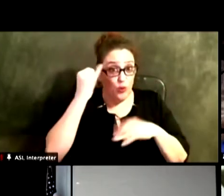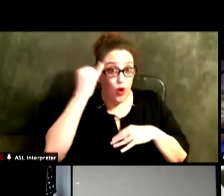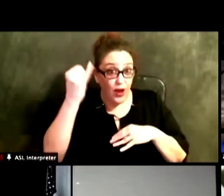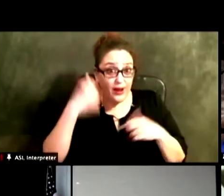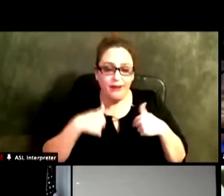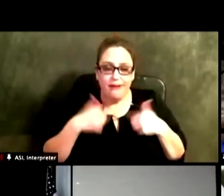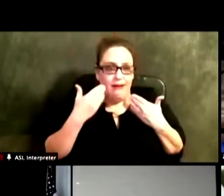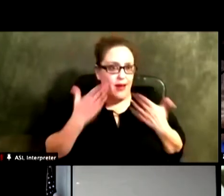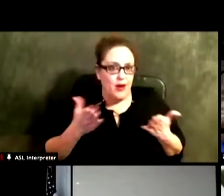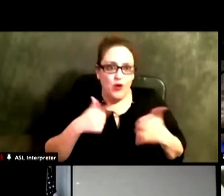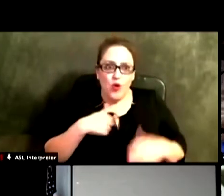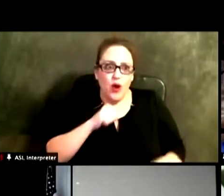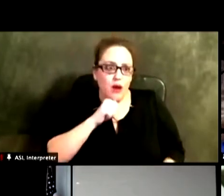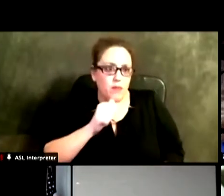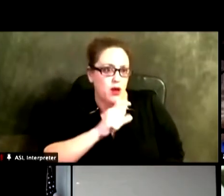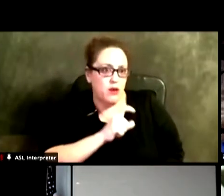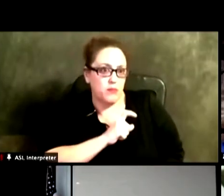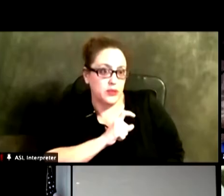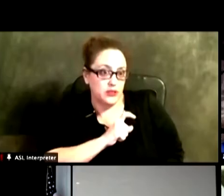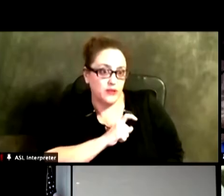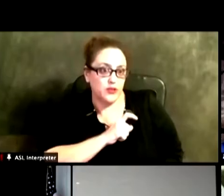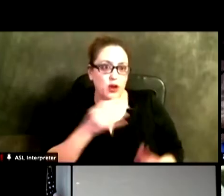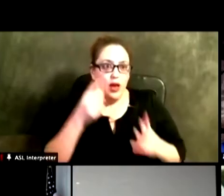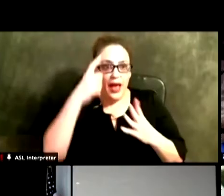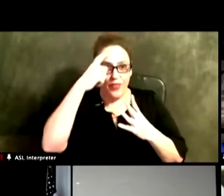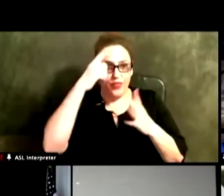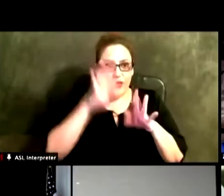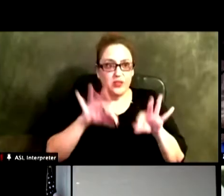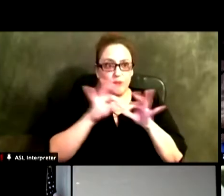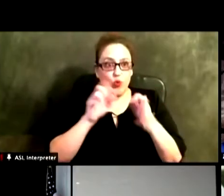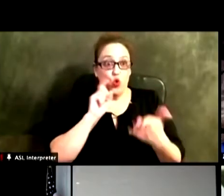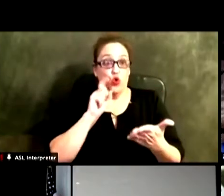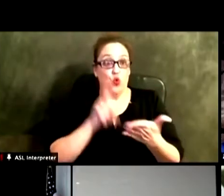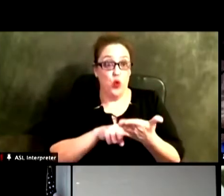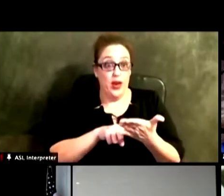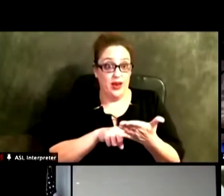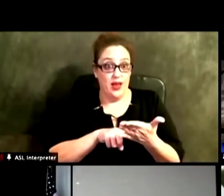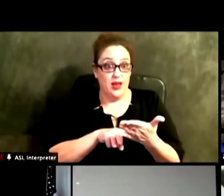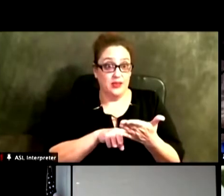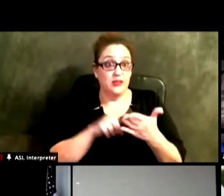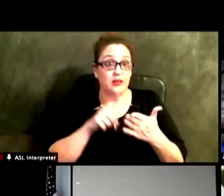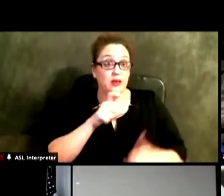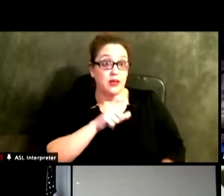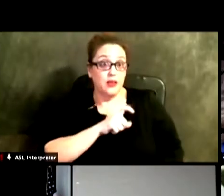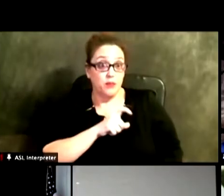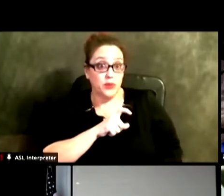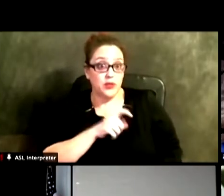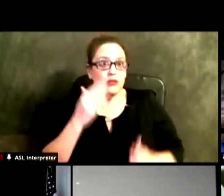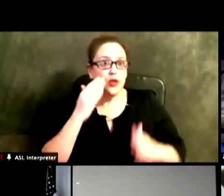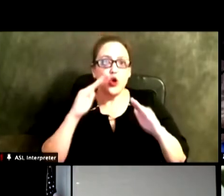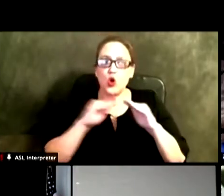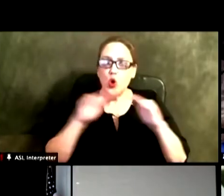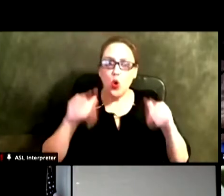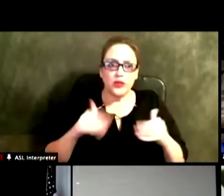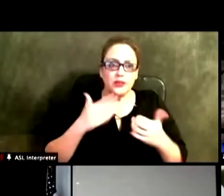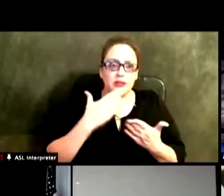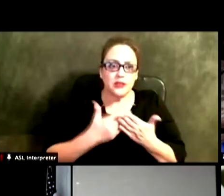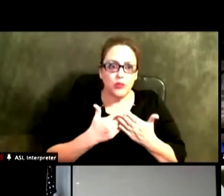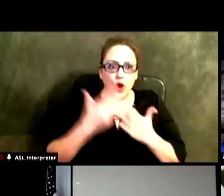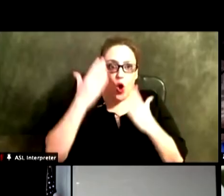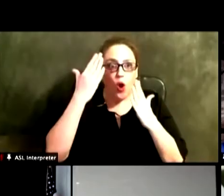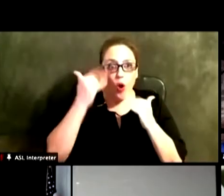police officer. And I think that it's important to recognize that the police, they do know these systems well. They hopefully know where the weak points